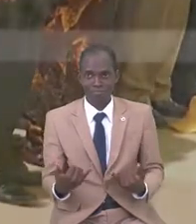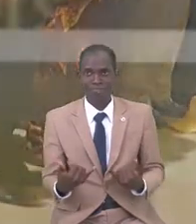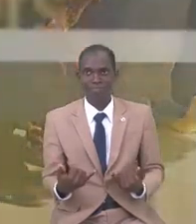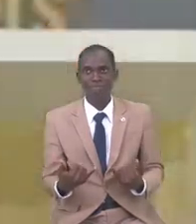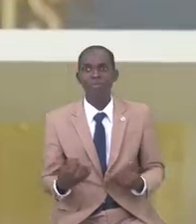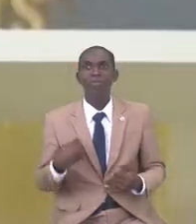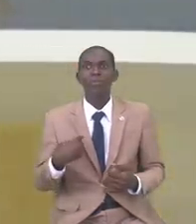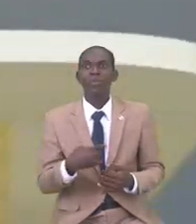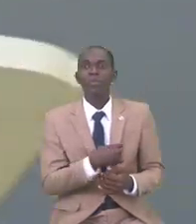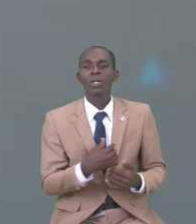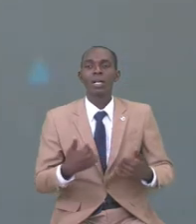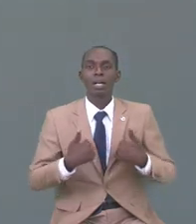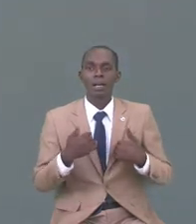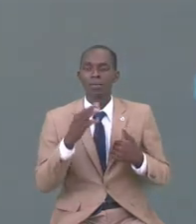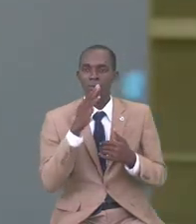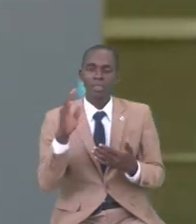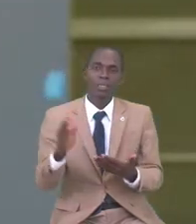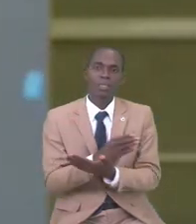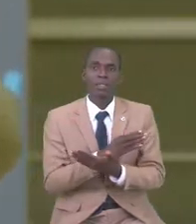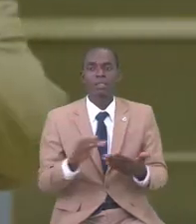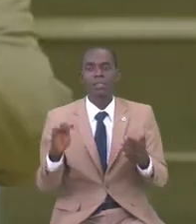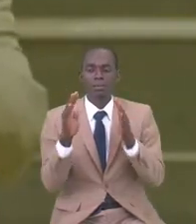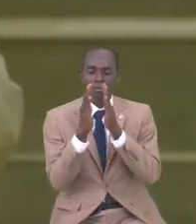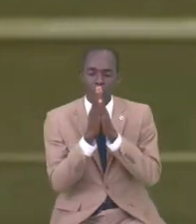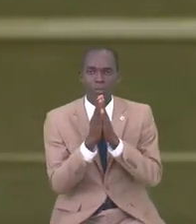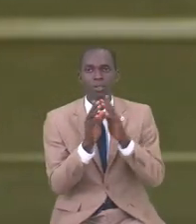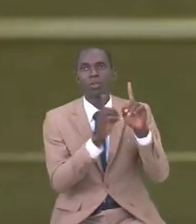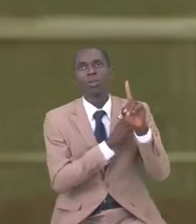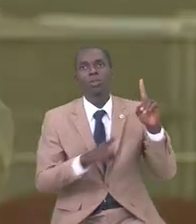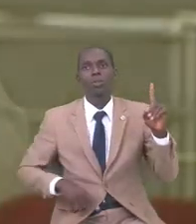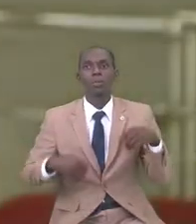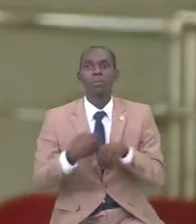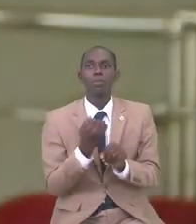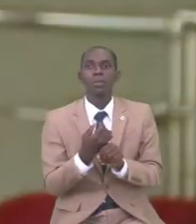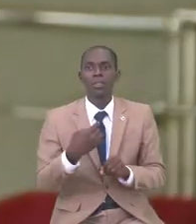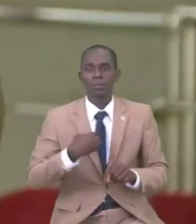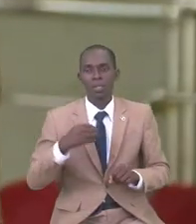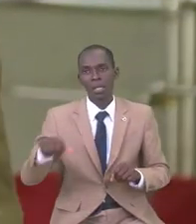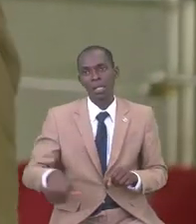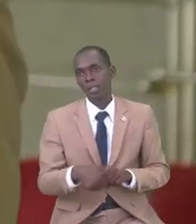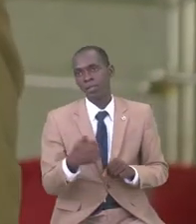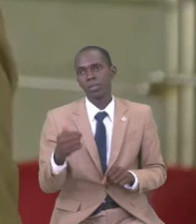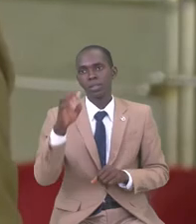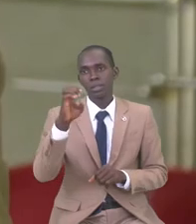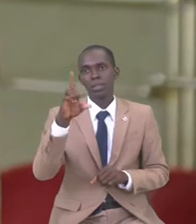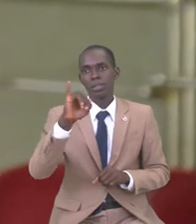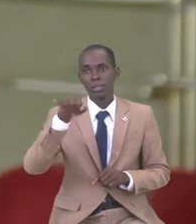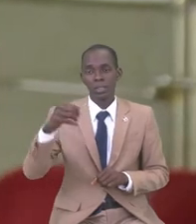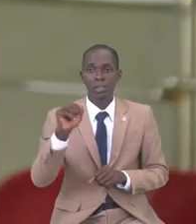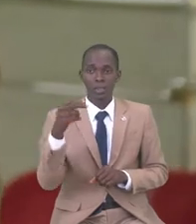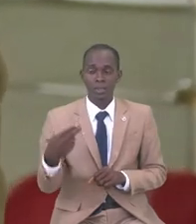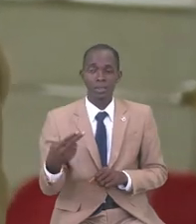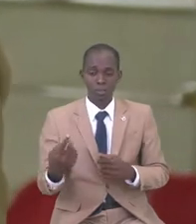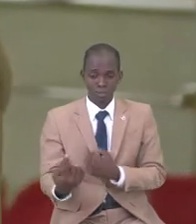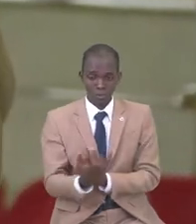been singing and praying, Lord, make me another Elijah today. Today,